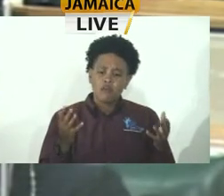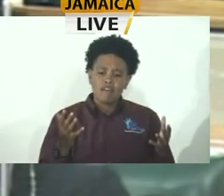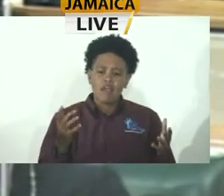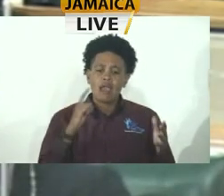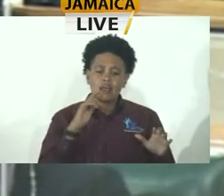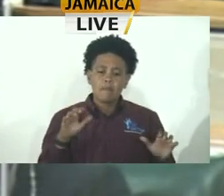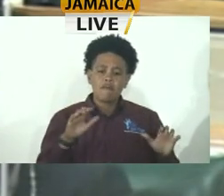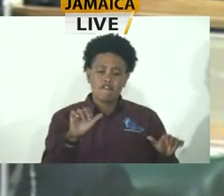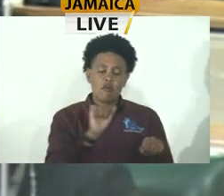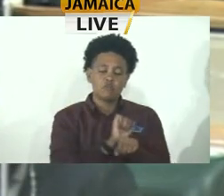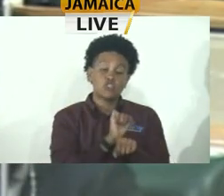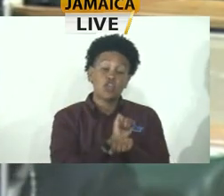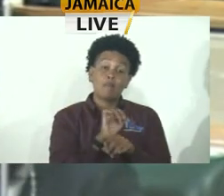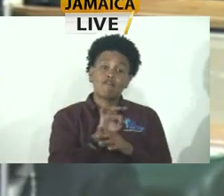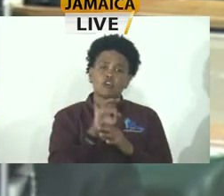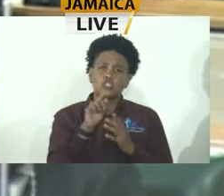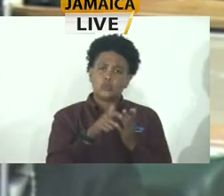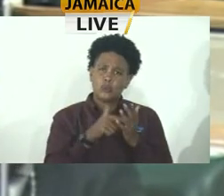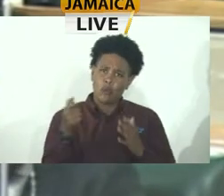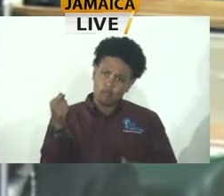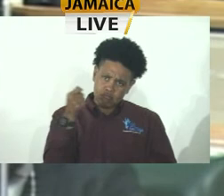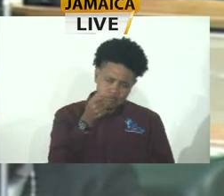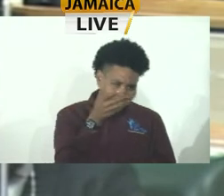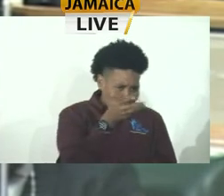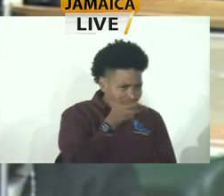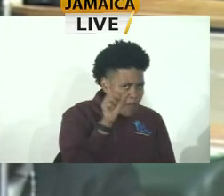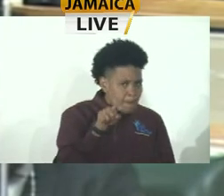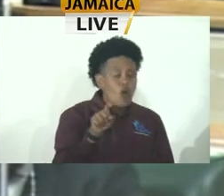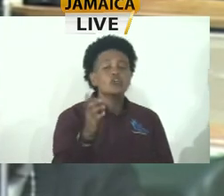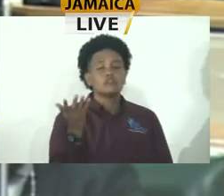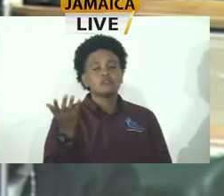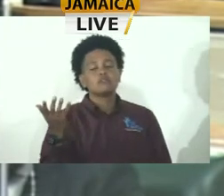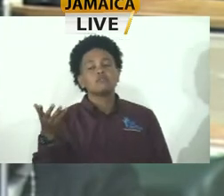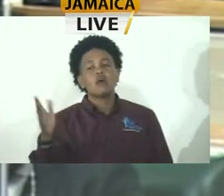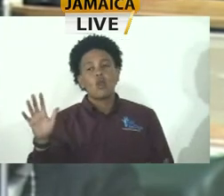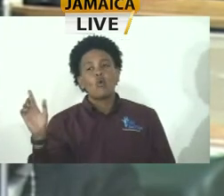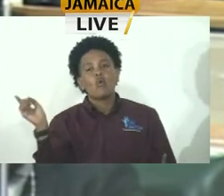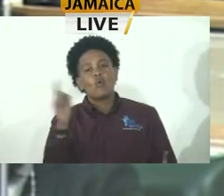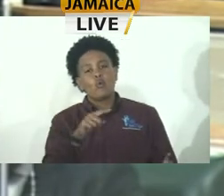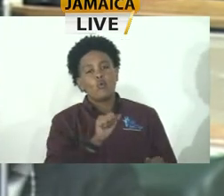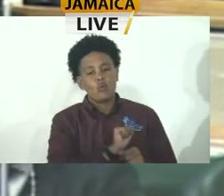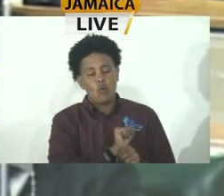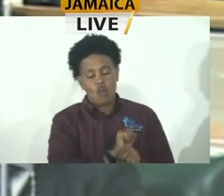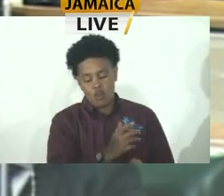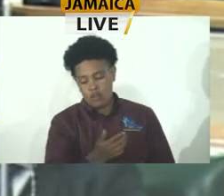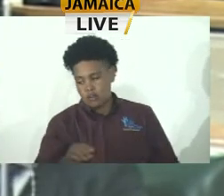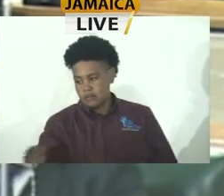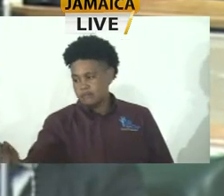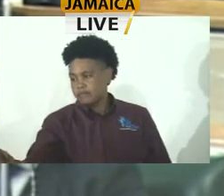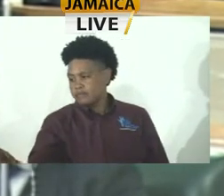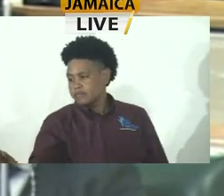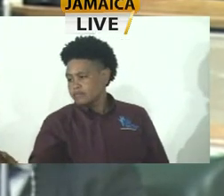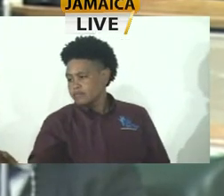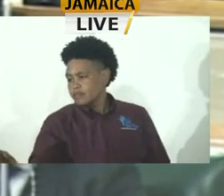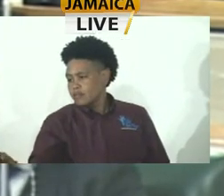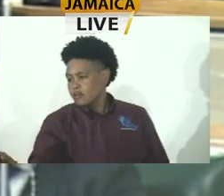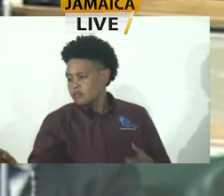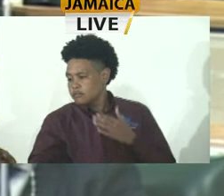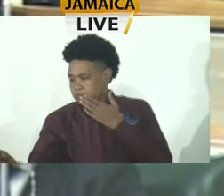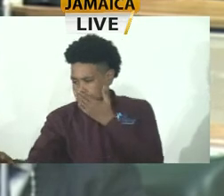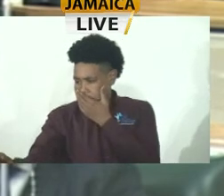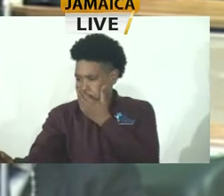perform job functions that have to be done in office or in person or with physical presence